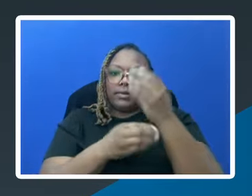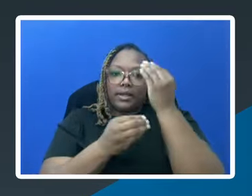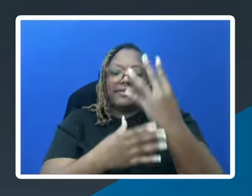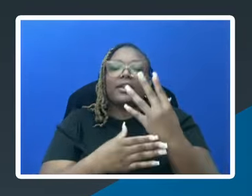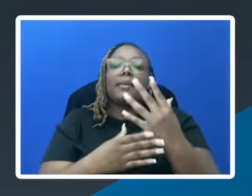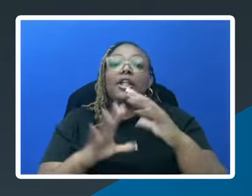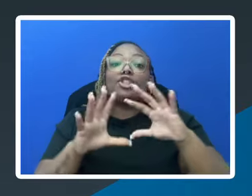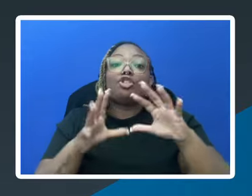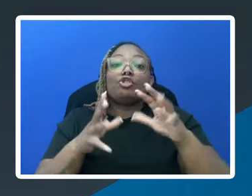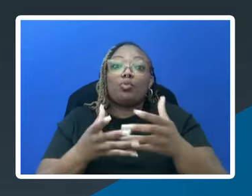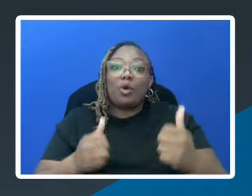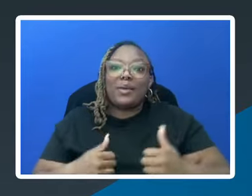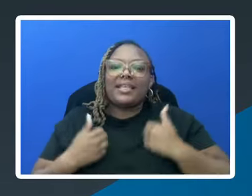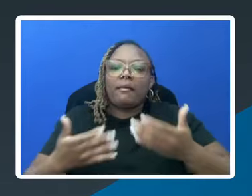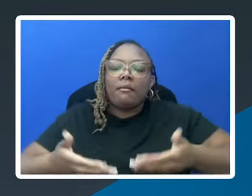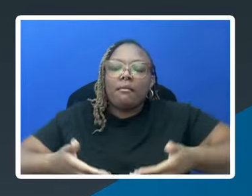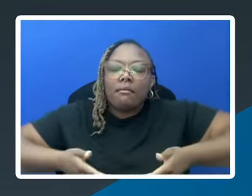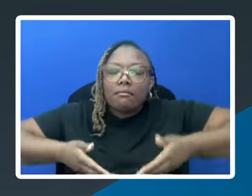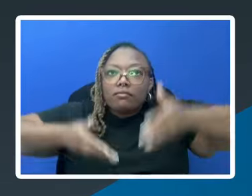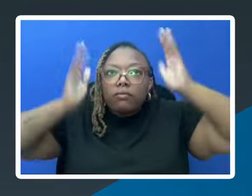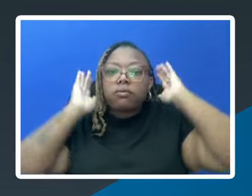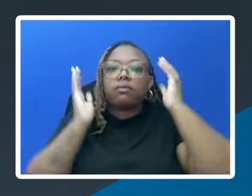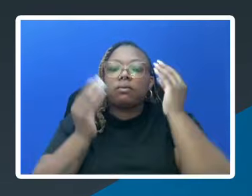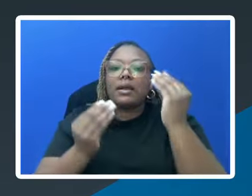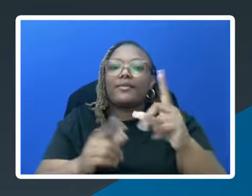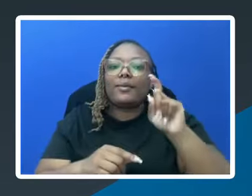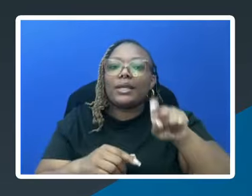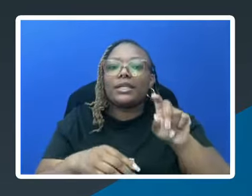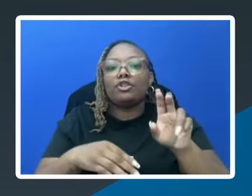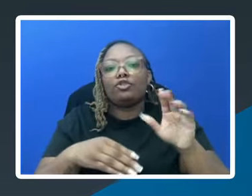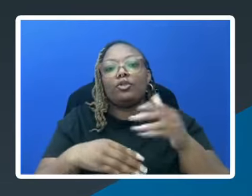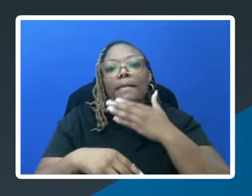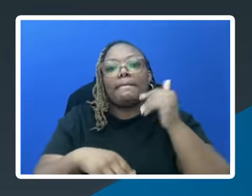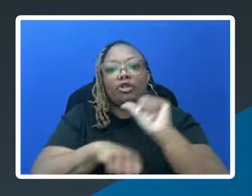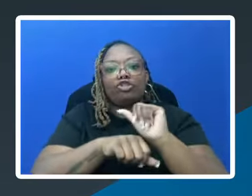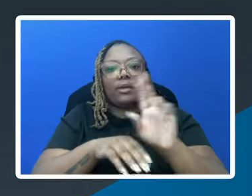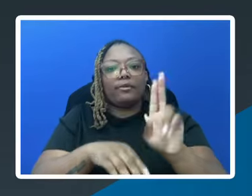we have to do a better job of using AI to help summarize. Here's an article on